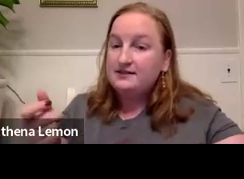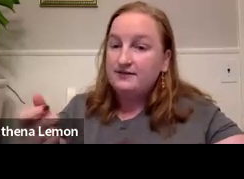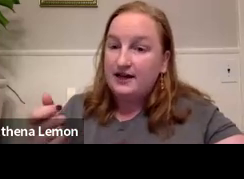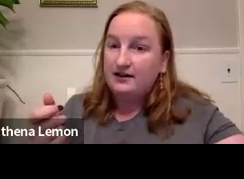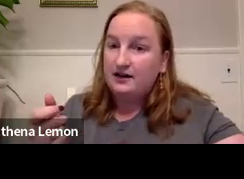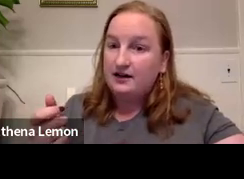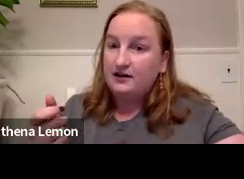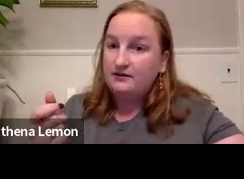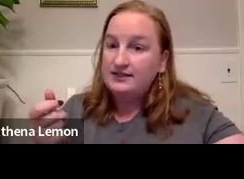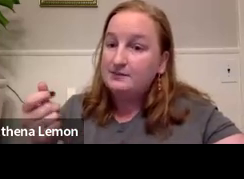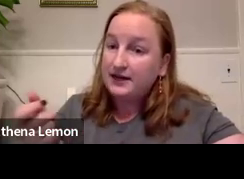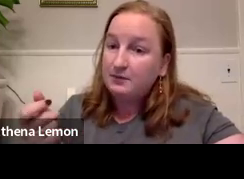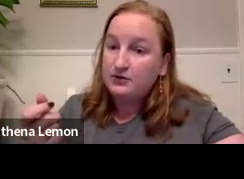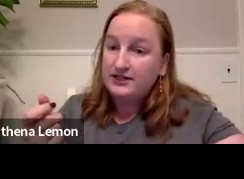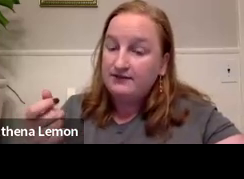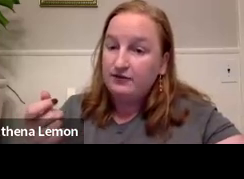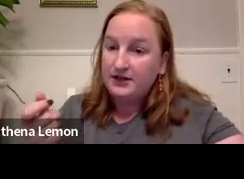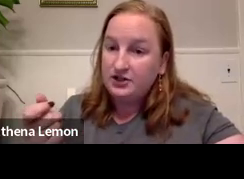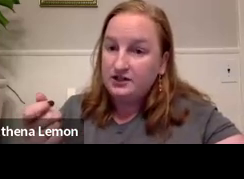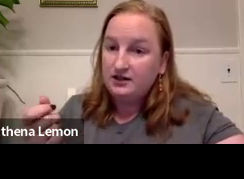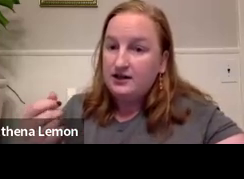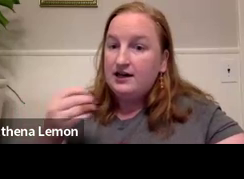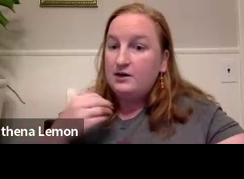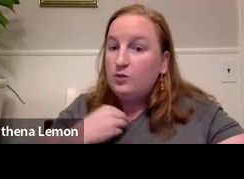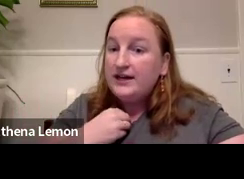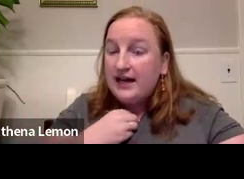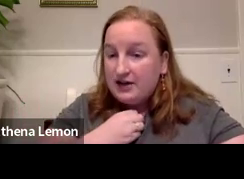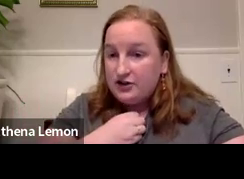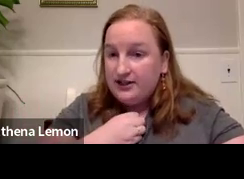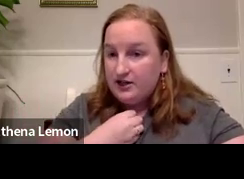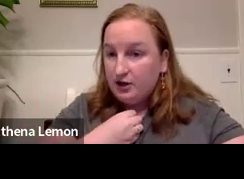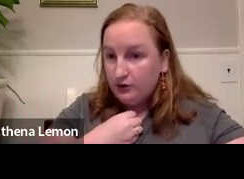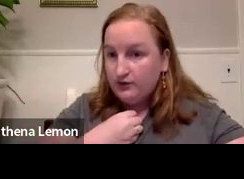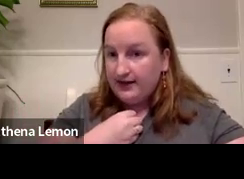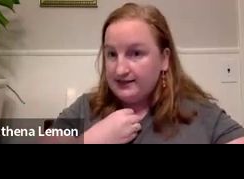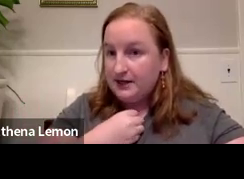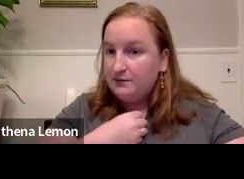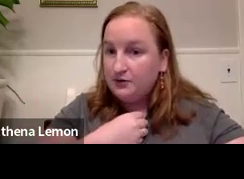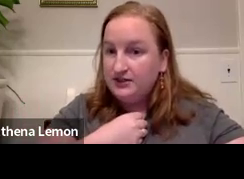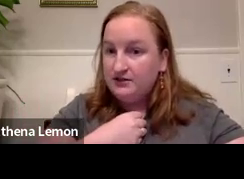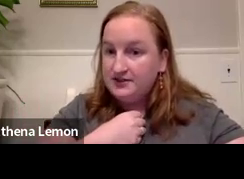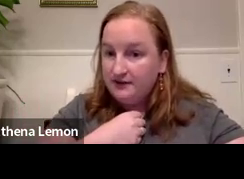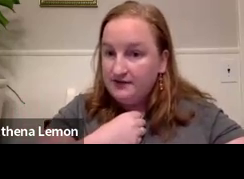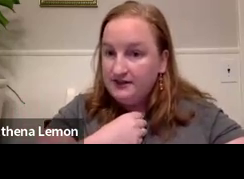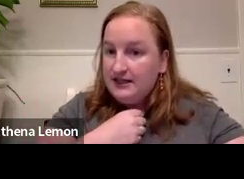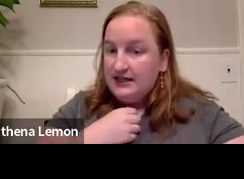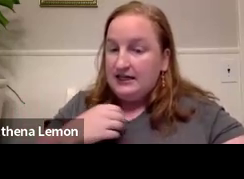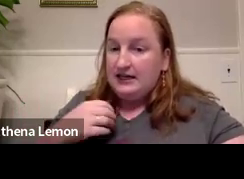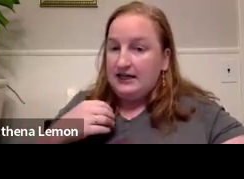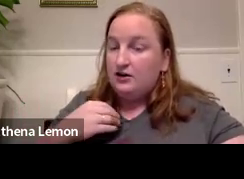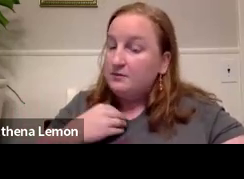a piece of that spike protein information, and we actually encode that spike protein